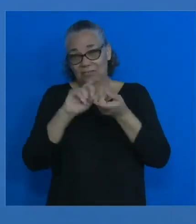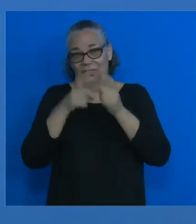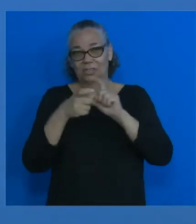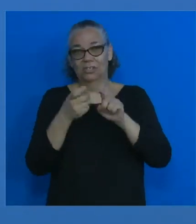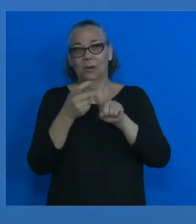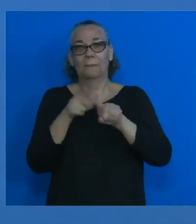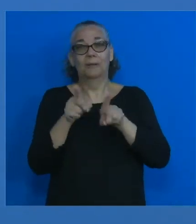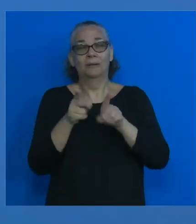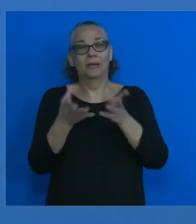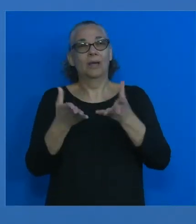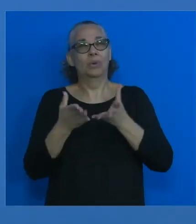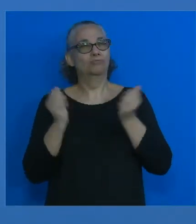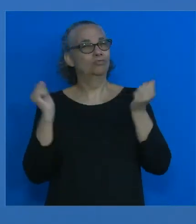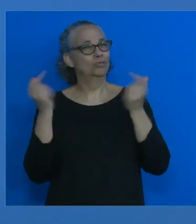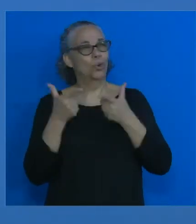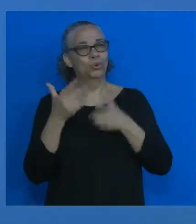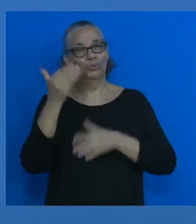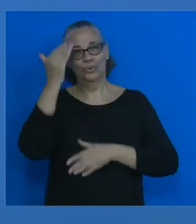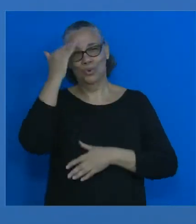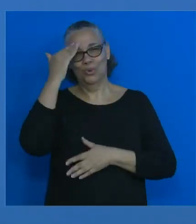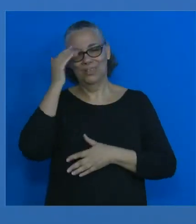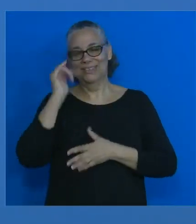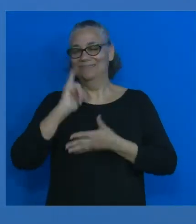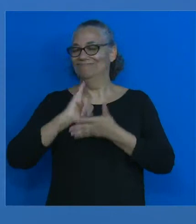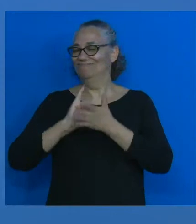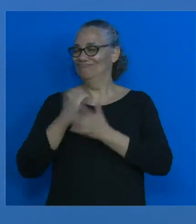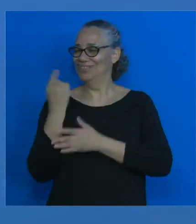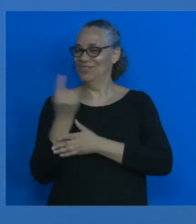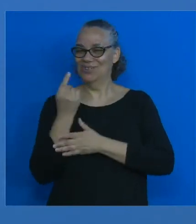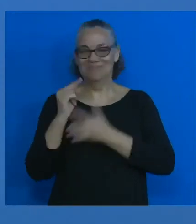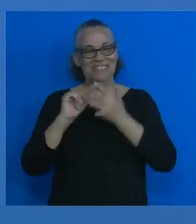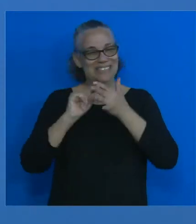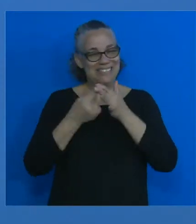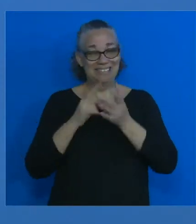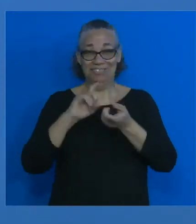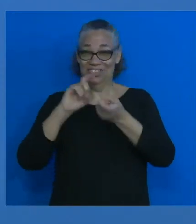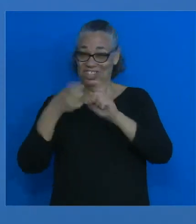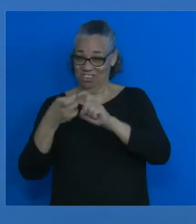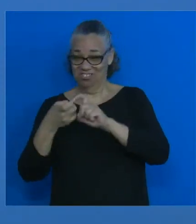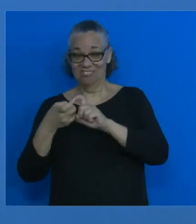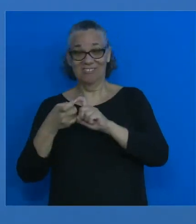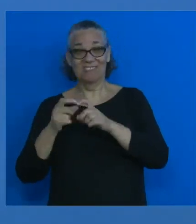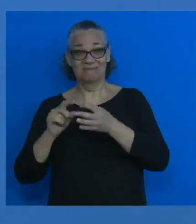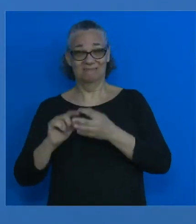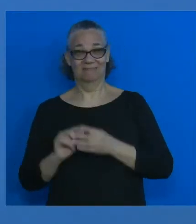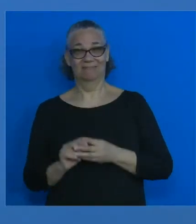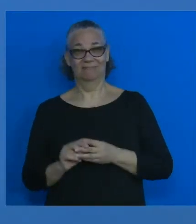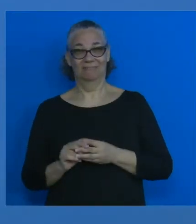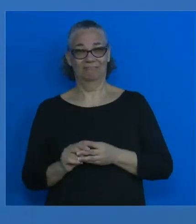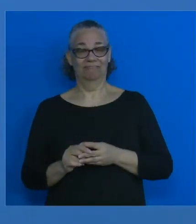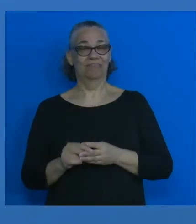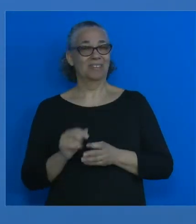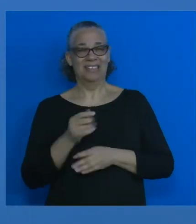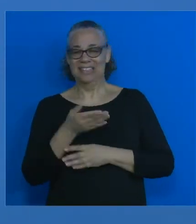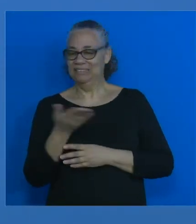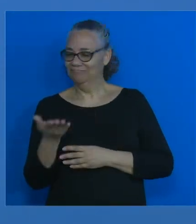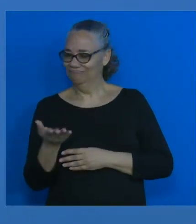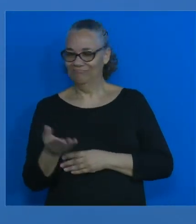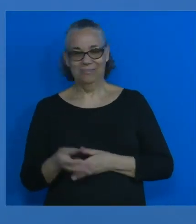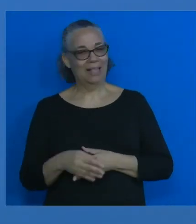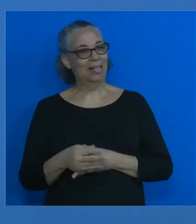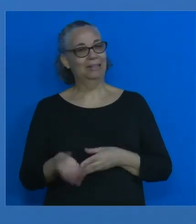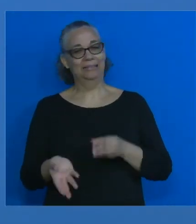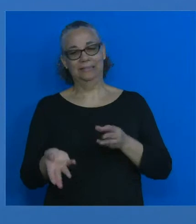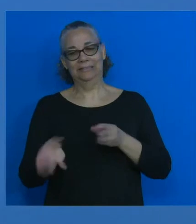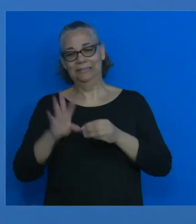that these are just initial changes that are being implemented. there is extensive testing and